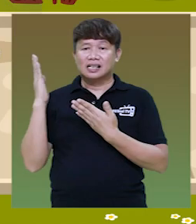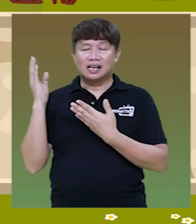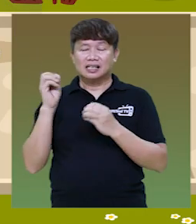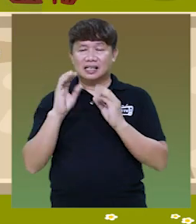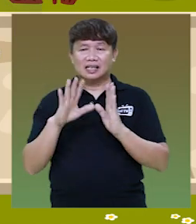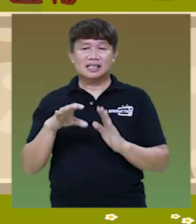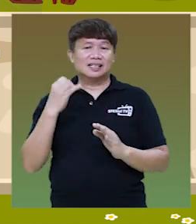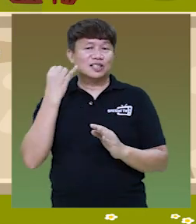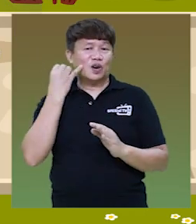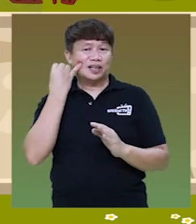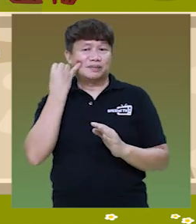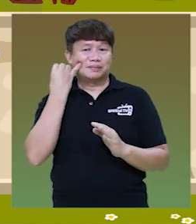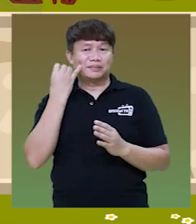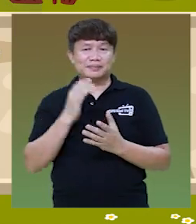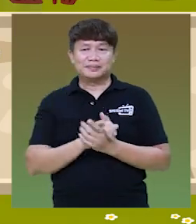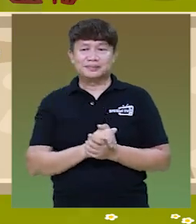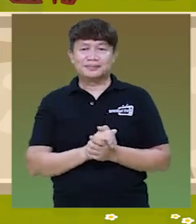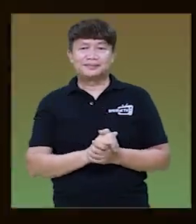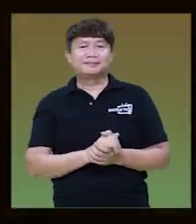Joy.